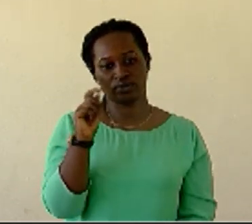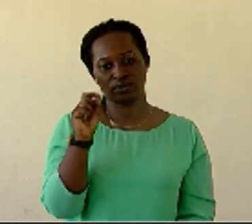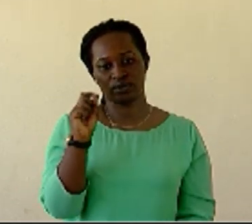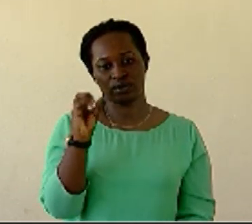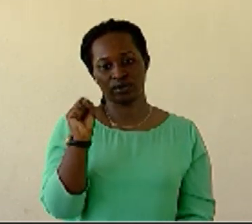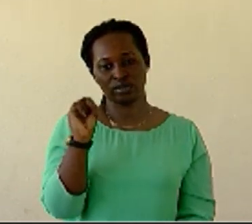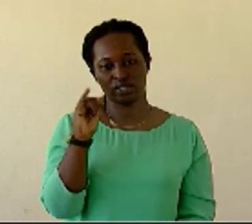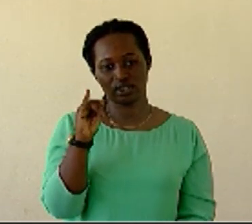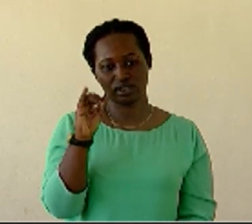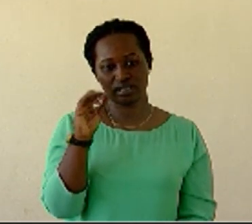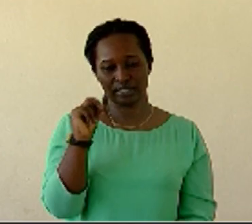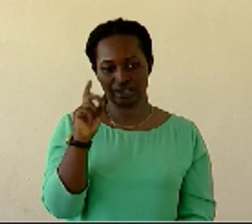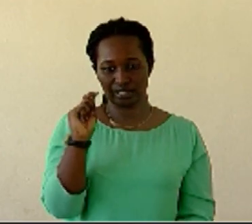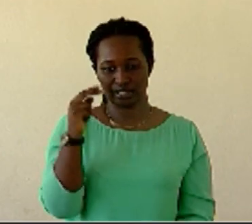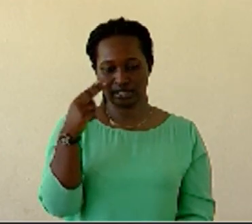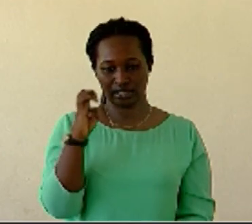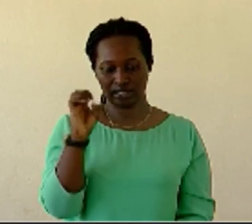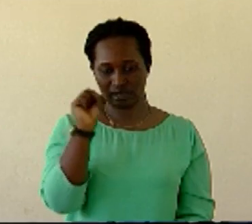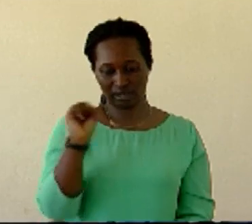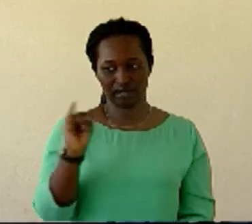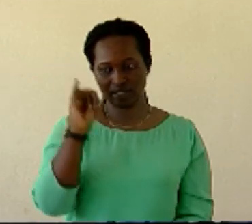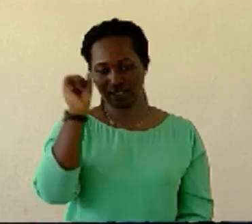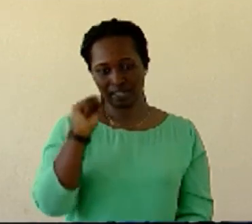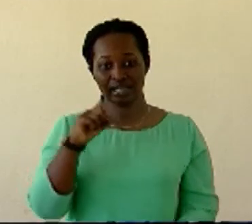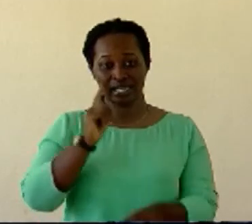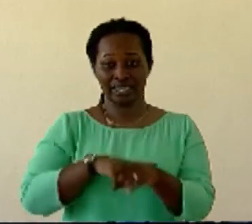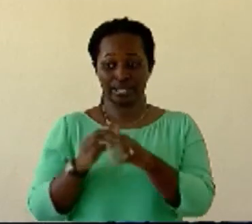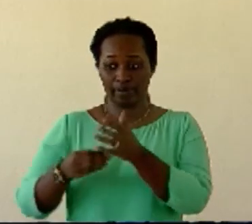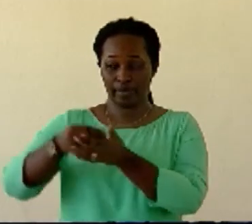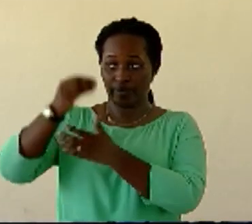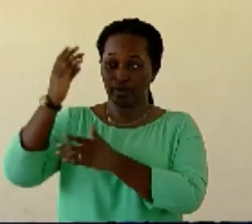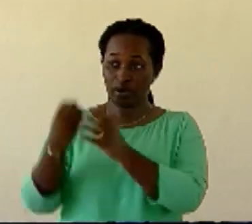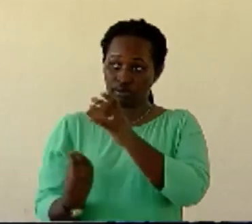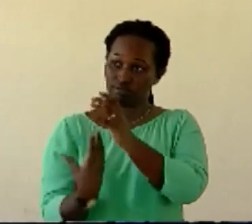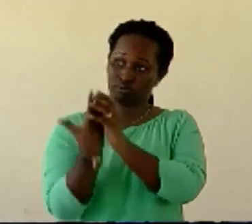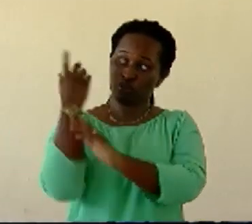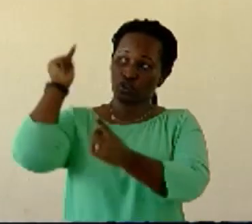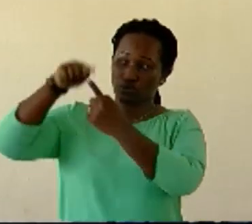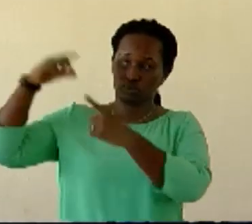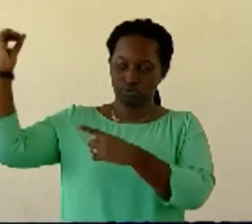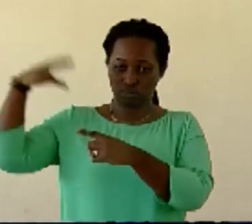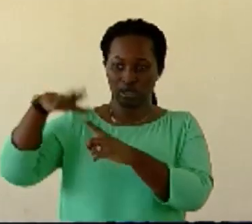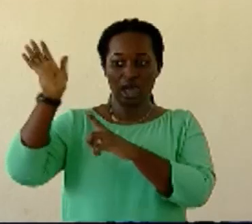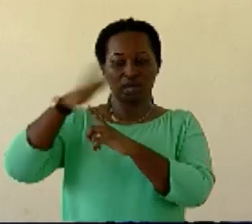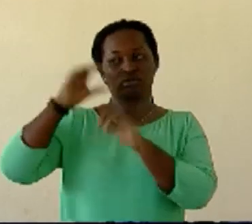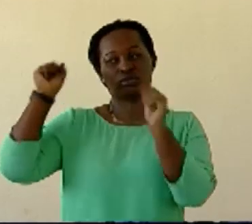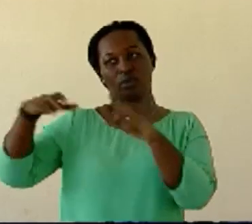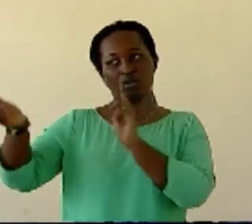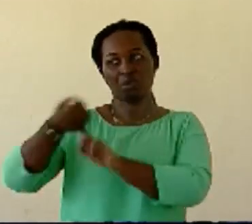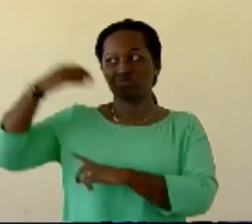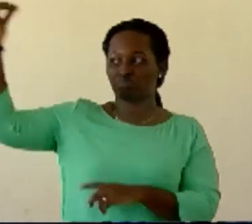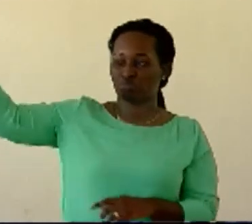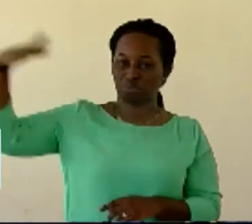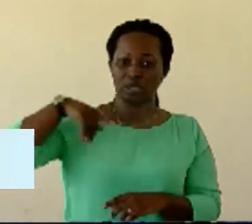grows towards sunlight, that means leaves will be exposed and they will be able to absorb sunlight. So in